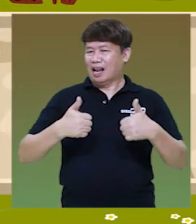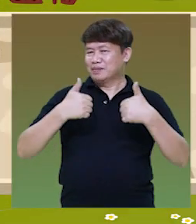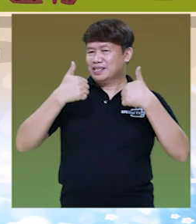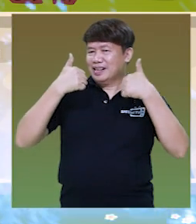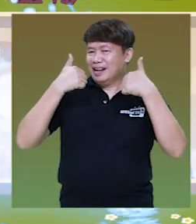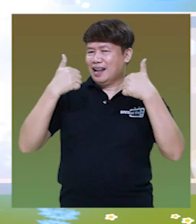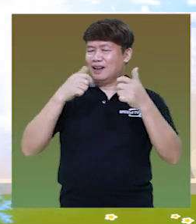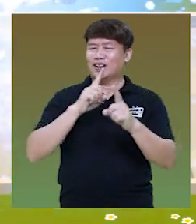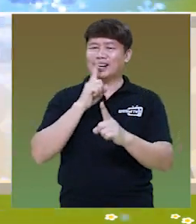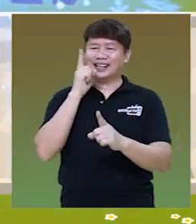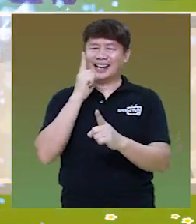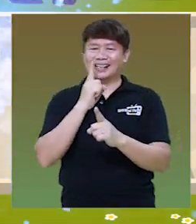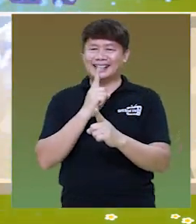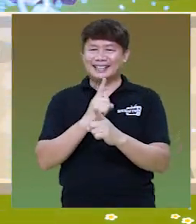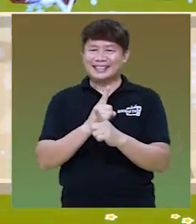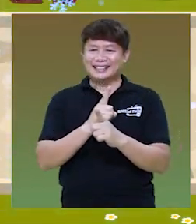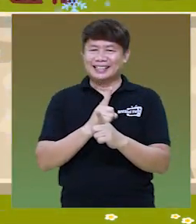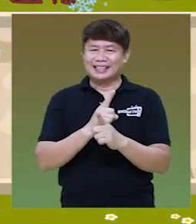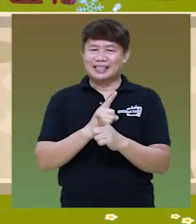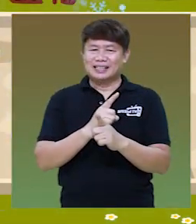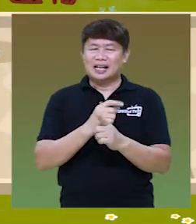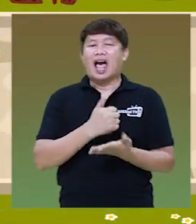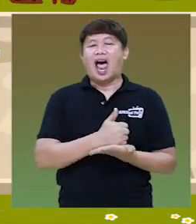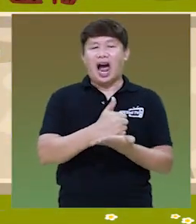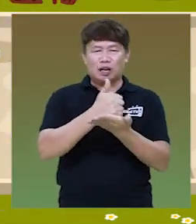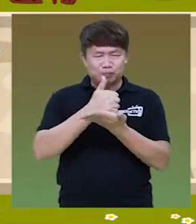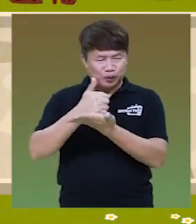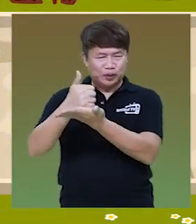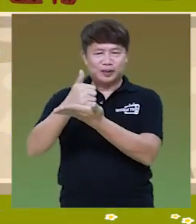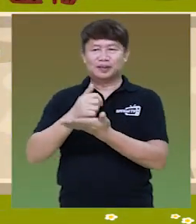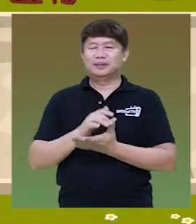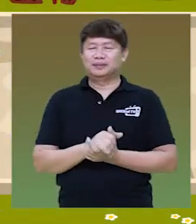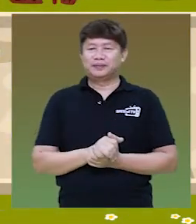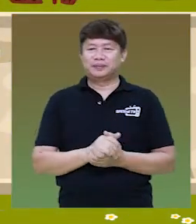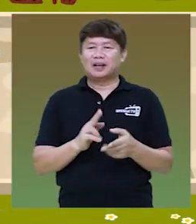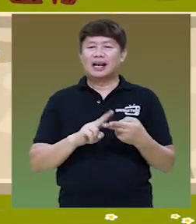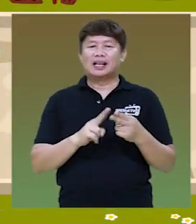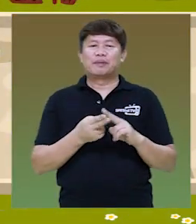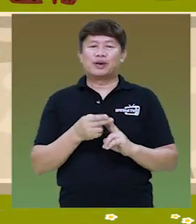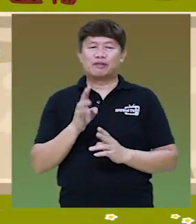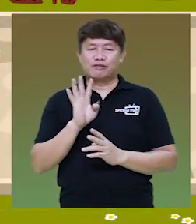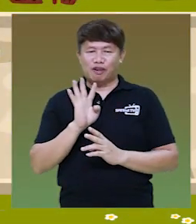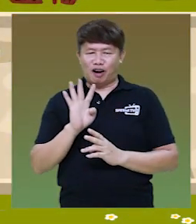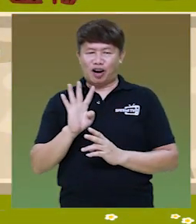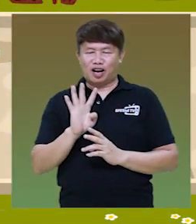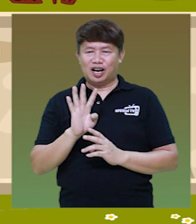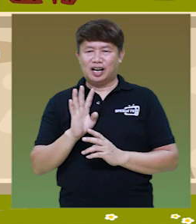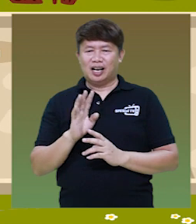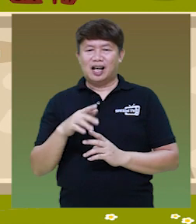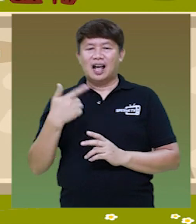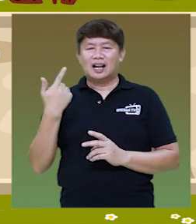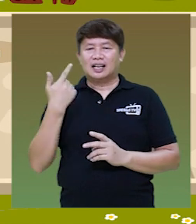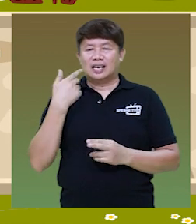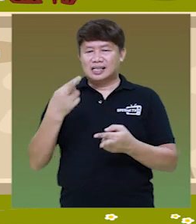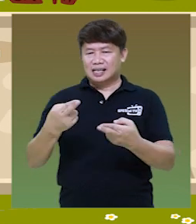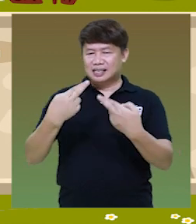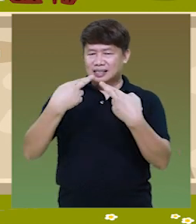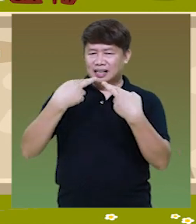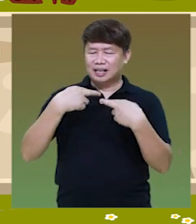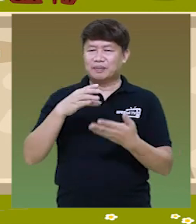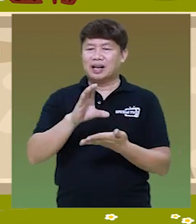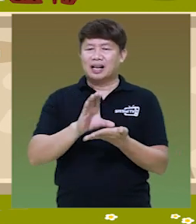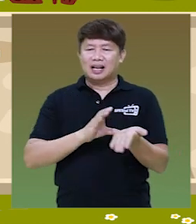Two thumbs up. The correct answer is helpful. Number 4.